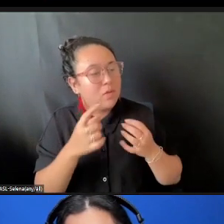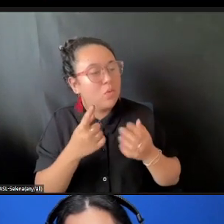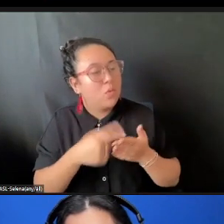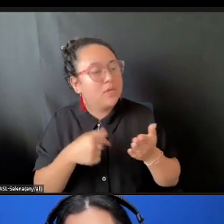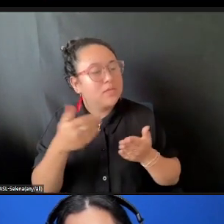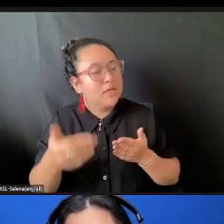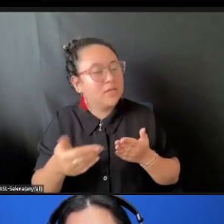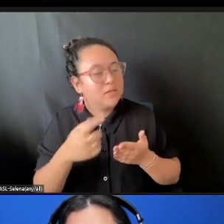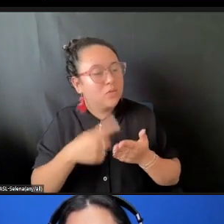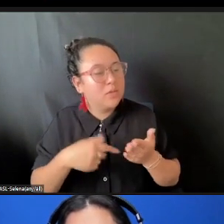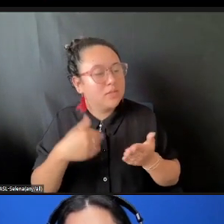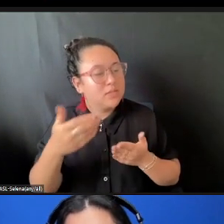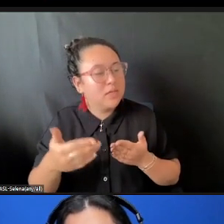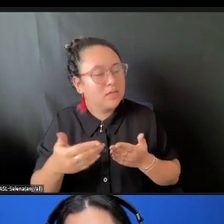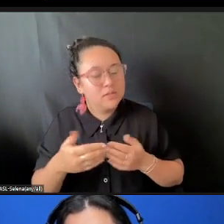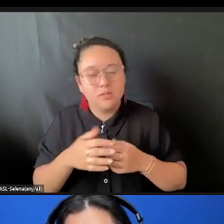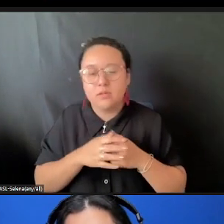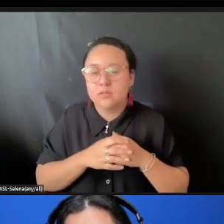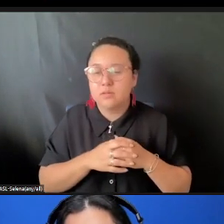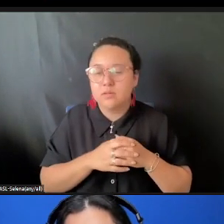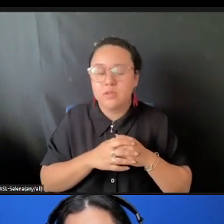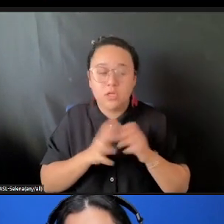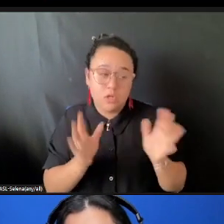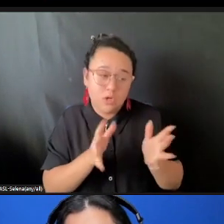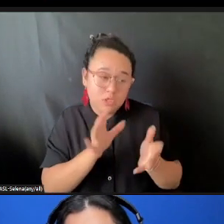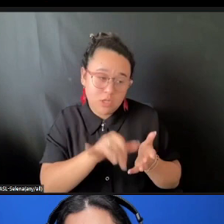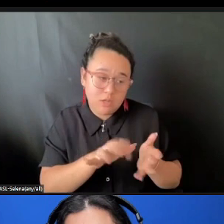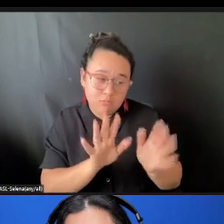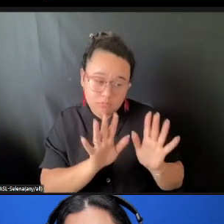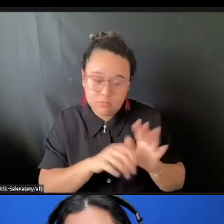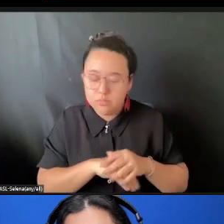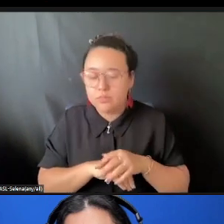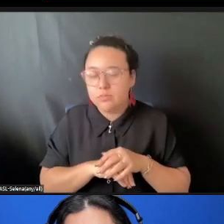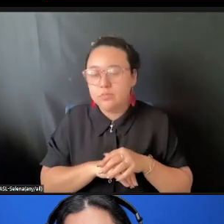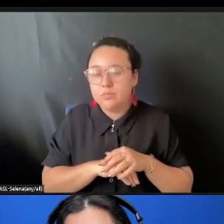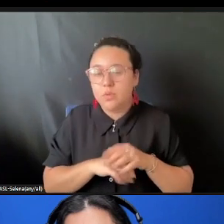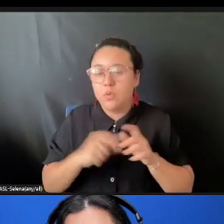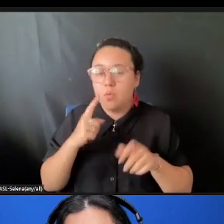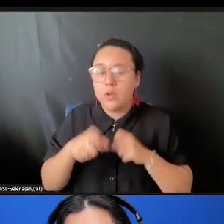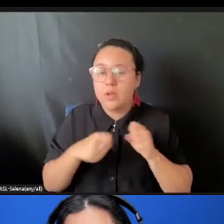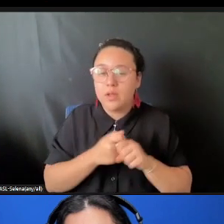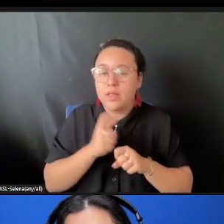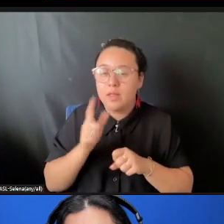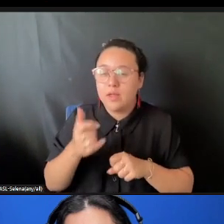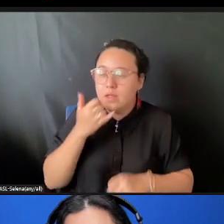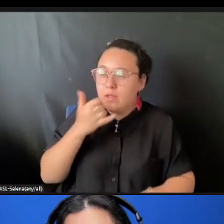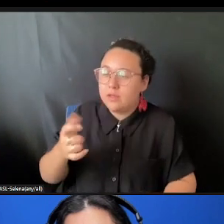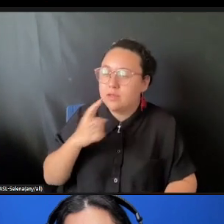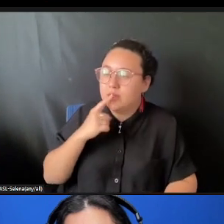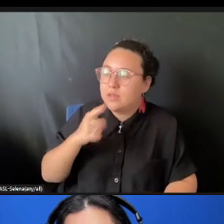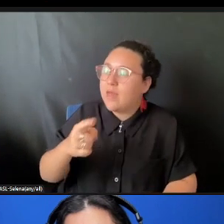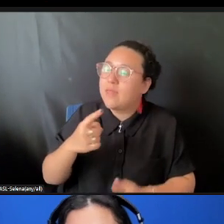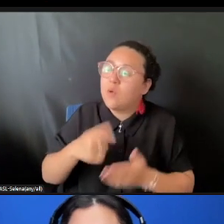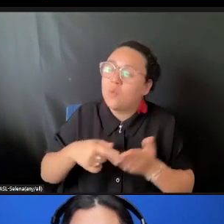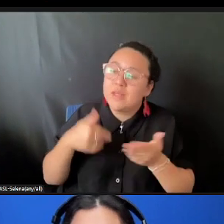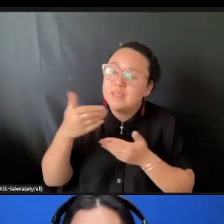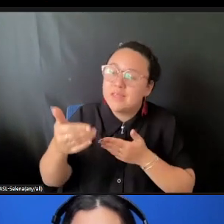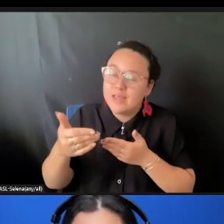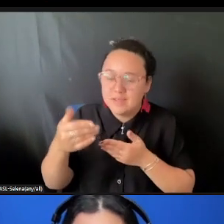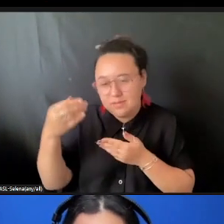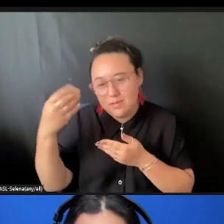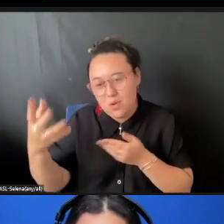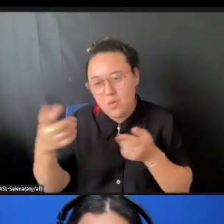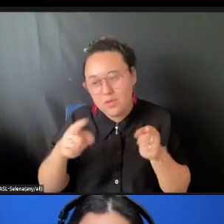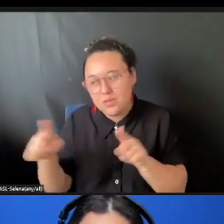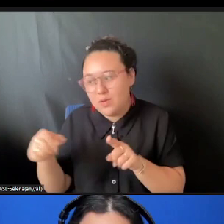what's next. And I want to encourage you to do that. And then like a year later, I was called her. I'm like, this is what's next, you know? And so like, I